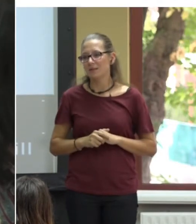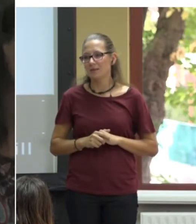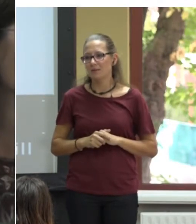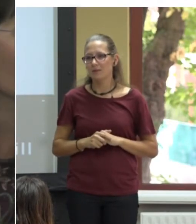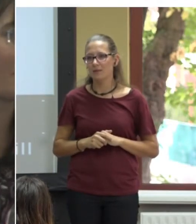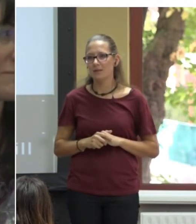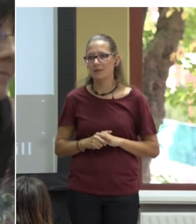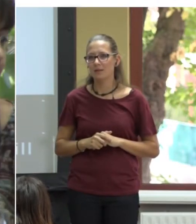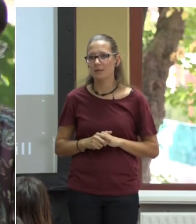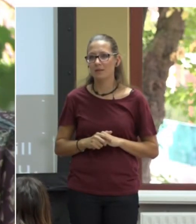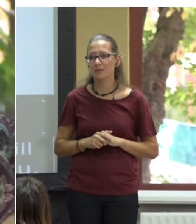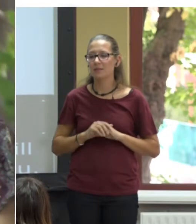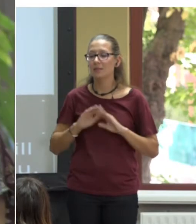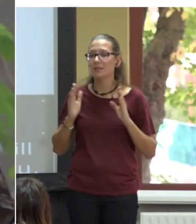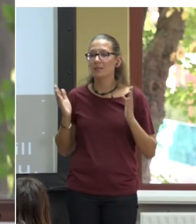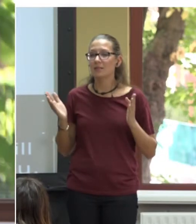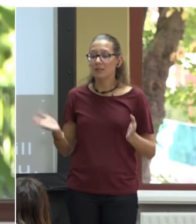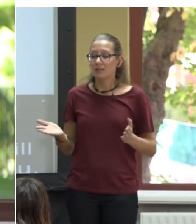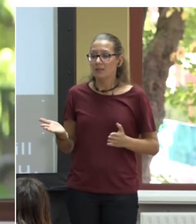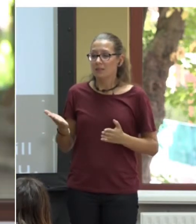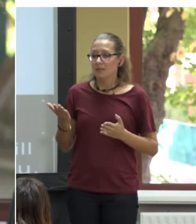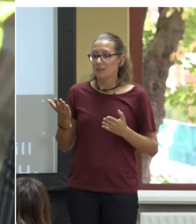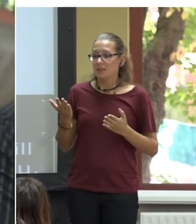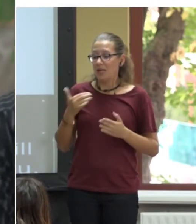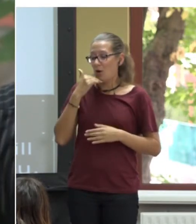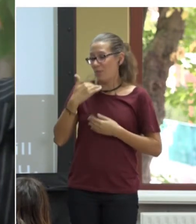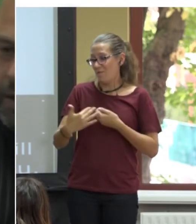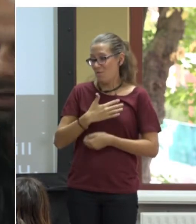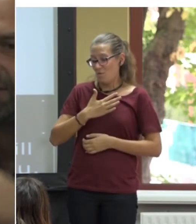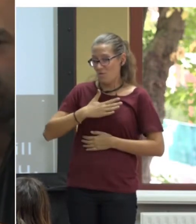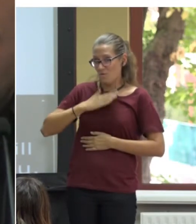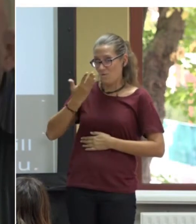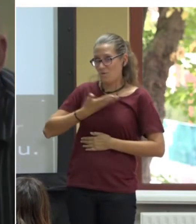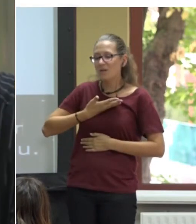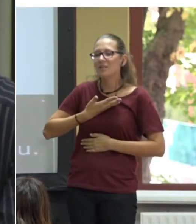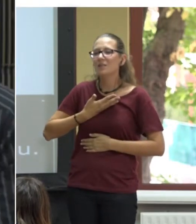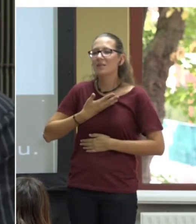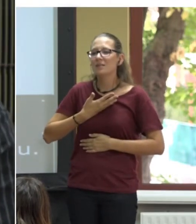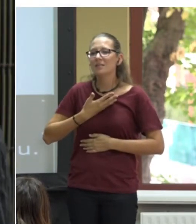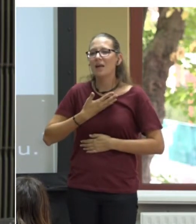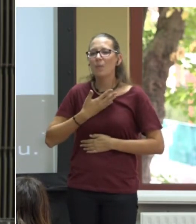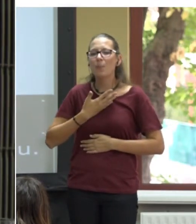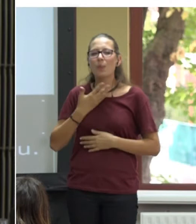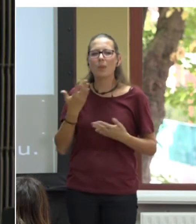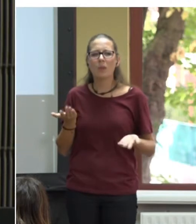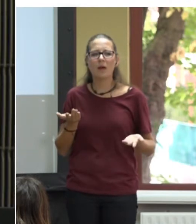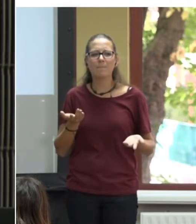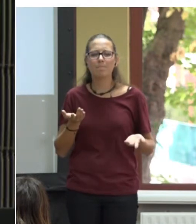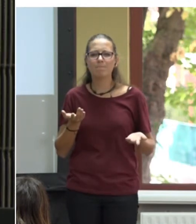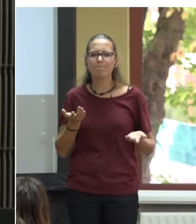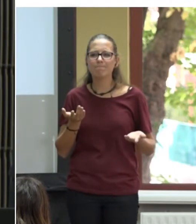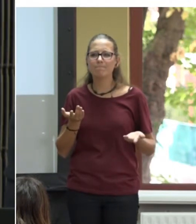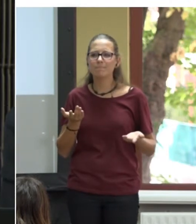As far as I'm concerned, it doesn't really matter what the sensor is called like, but I think and do believe very strongly